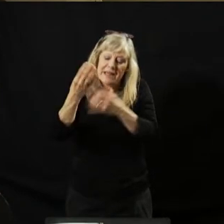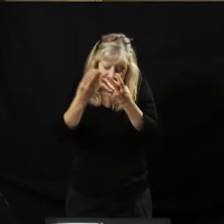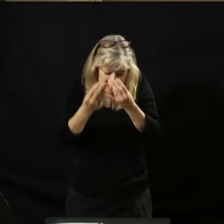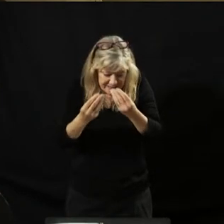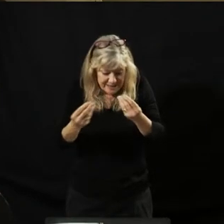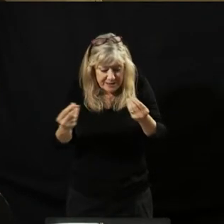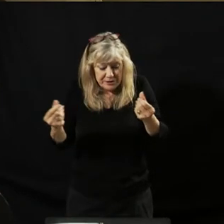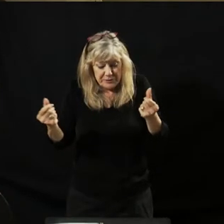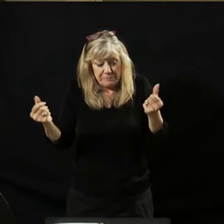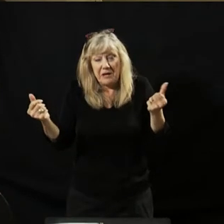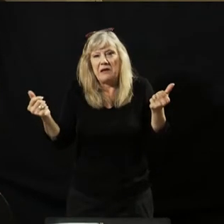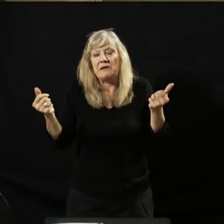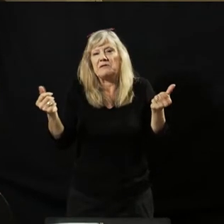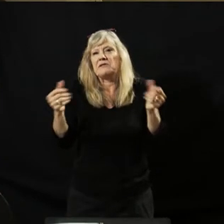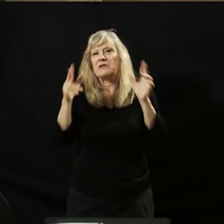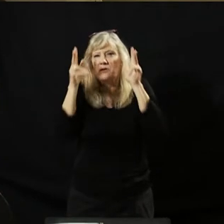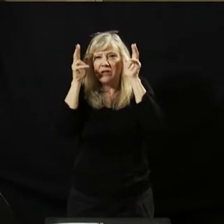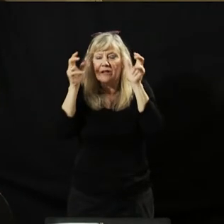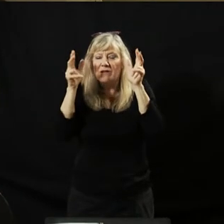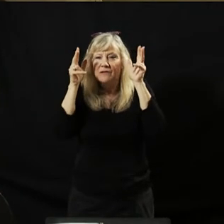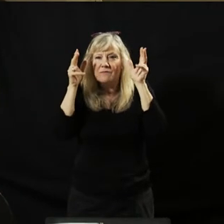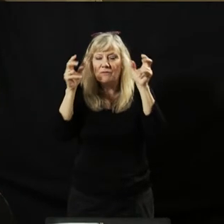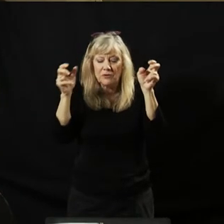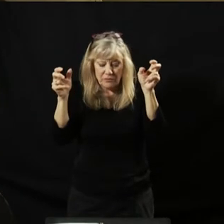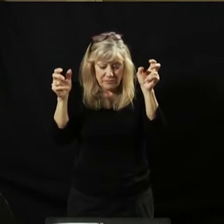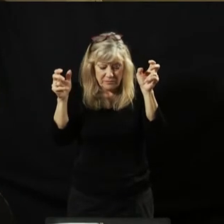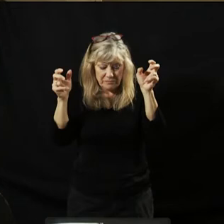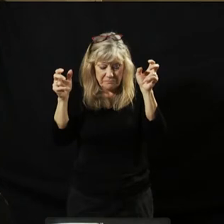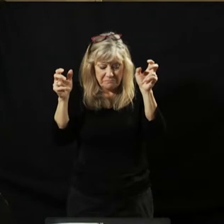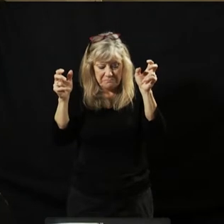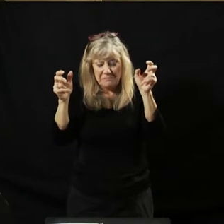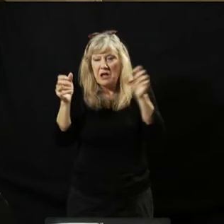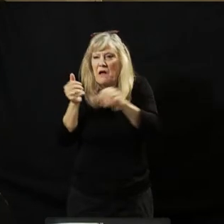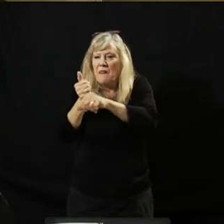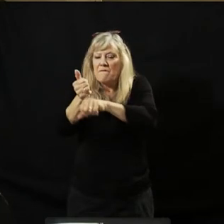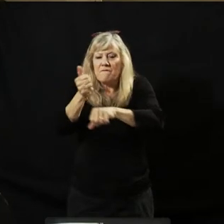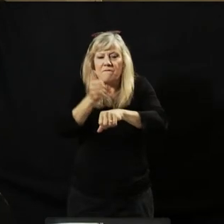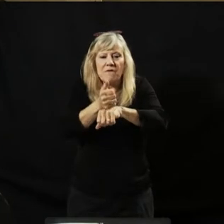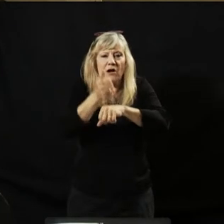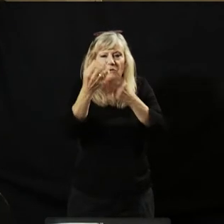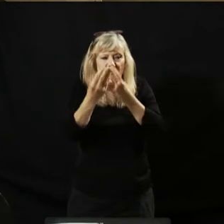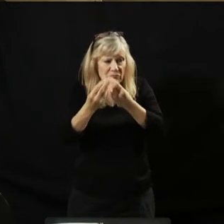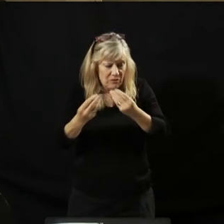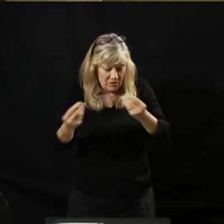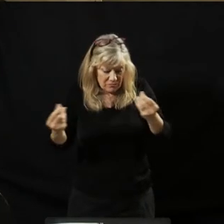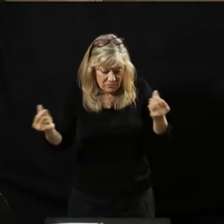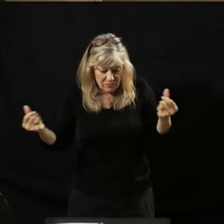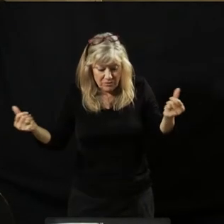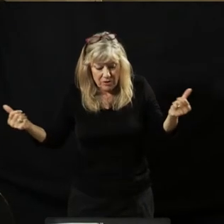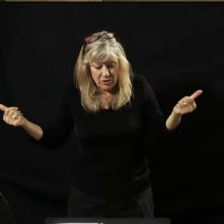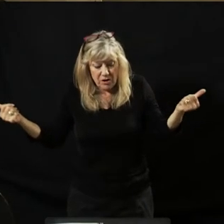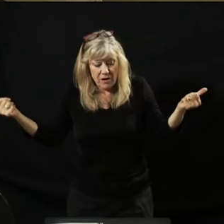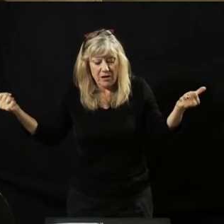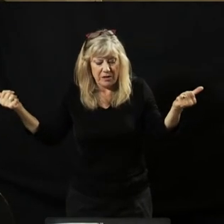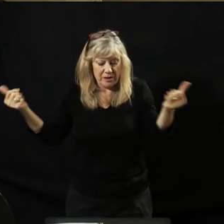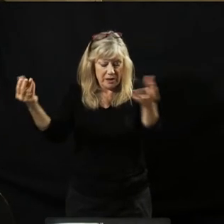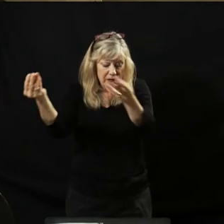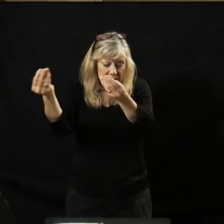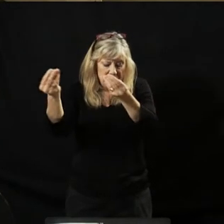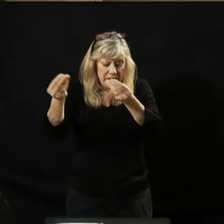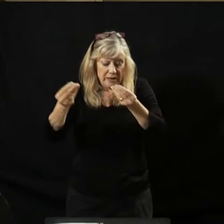dispels wickedness, washes faults away,